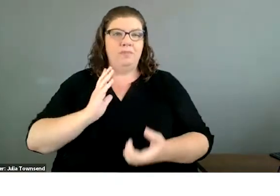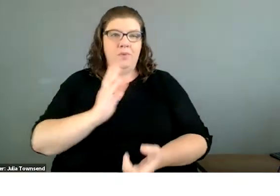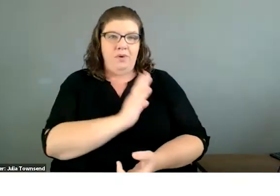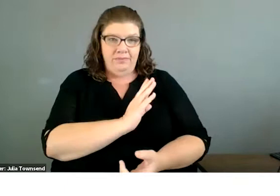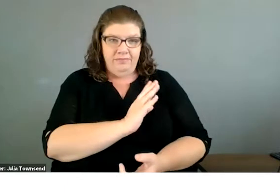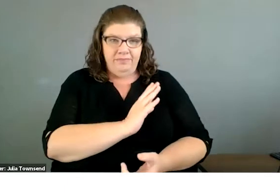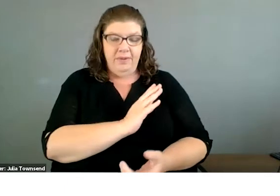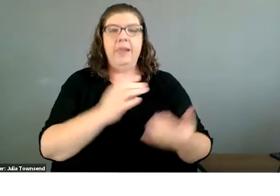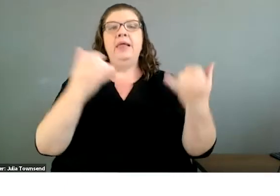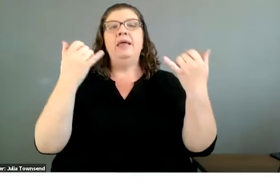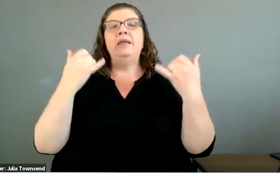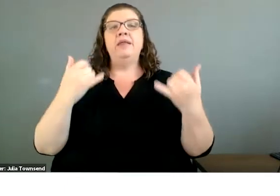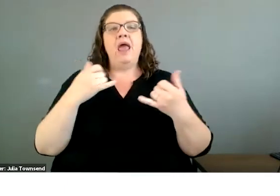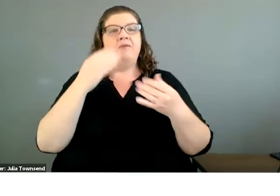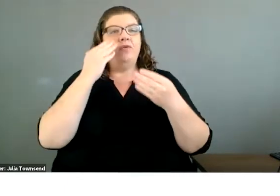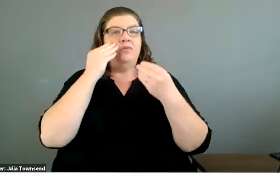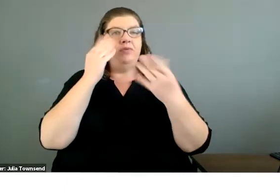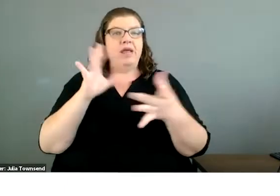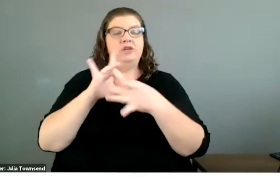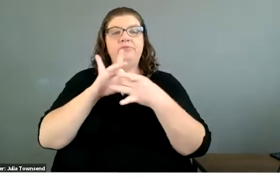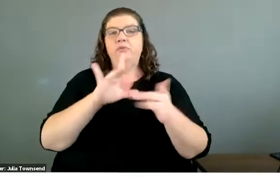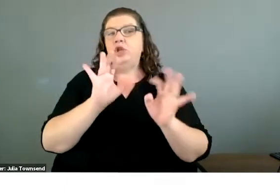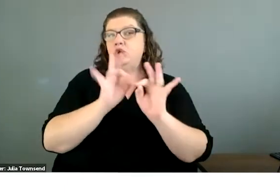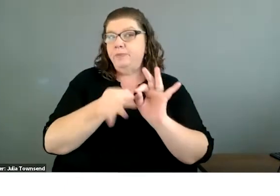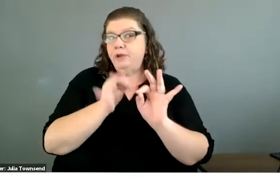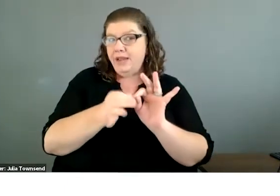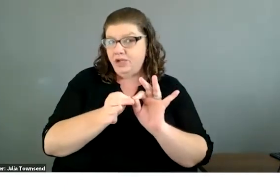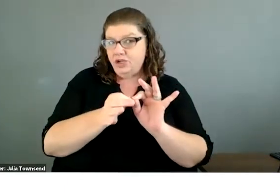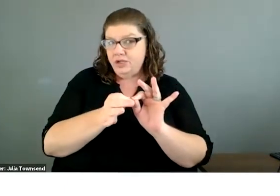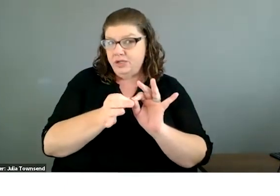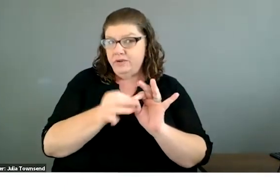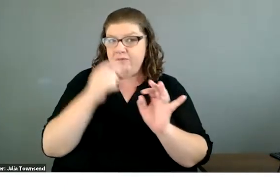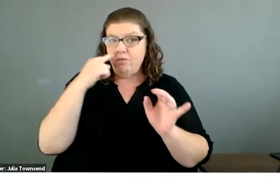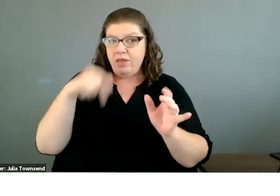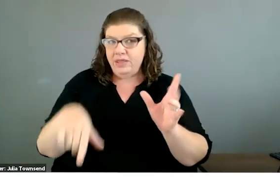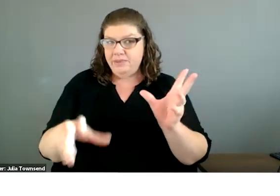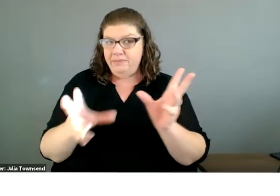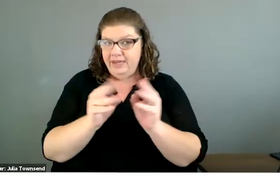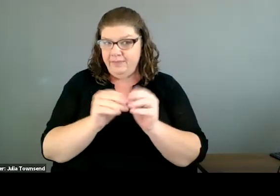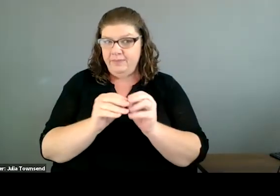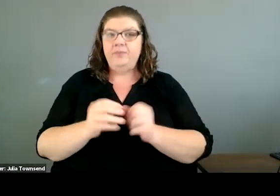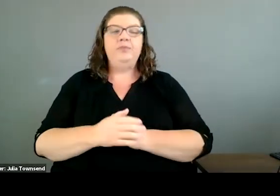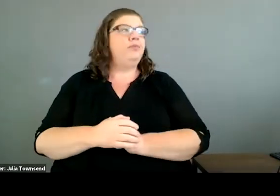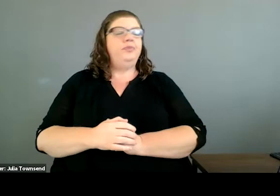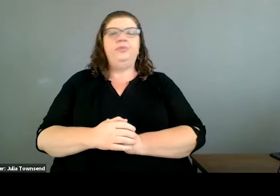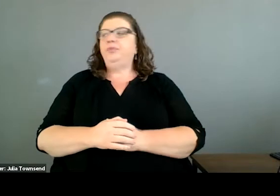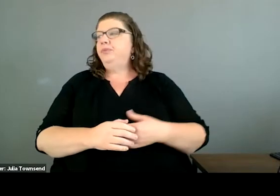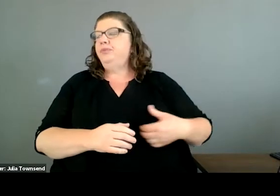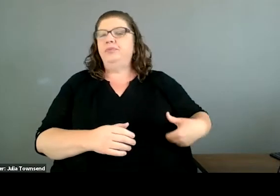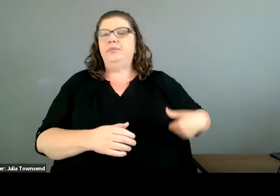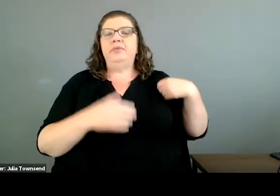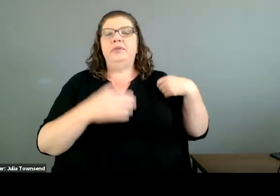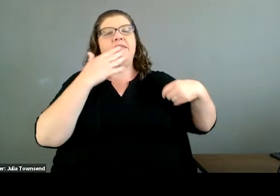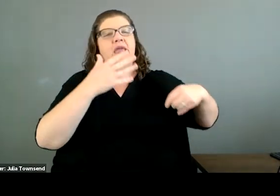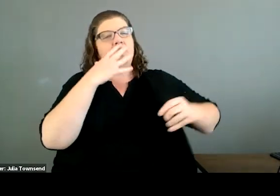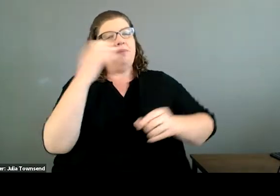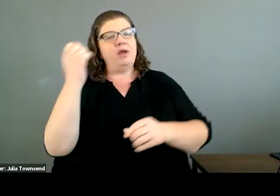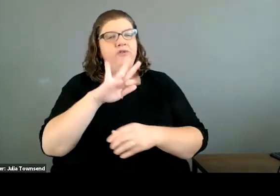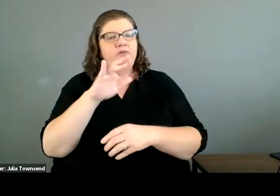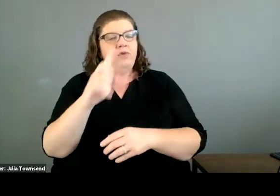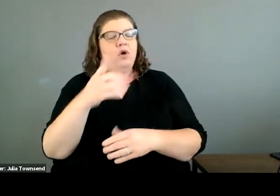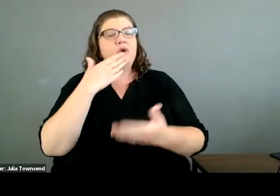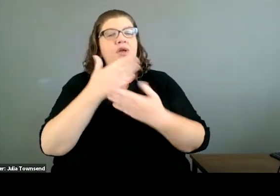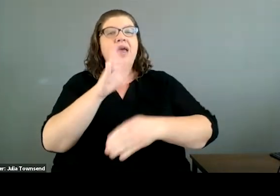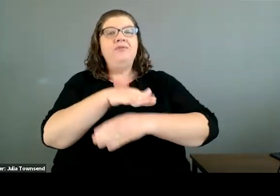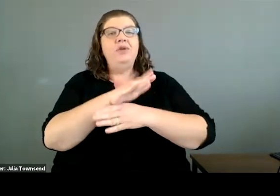And now for information about interpretation for this meeting. Thank you, President Ford. Good afternoon. I will give